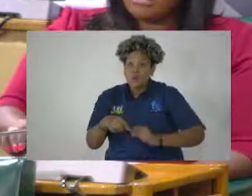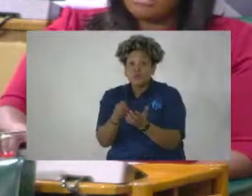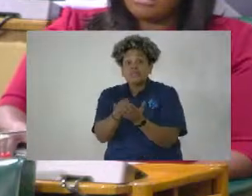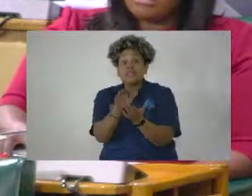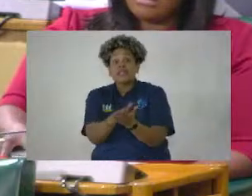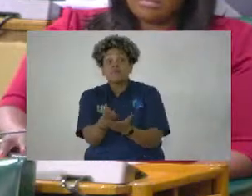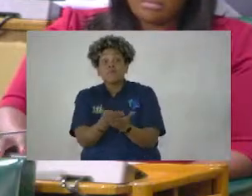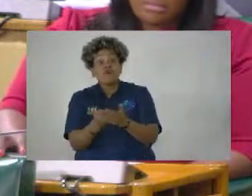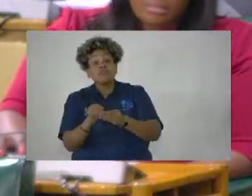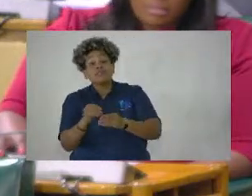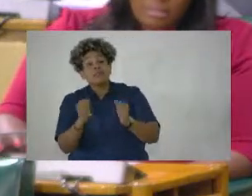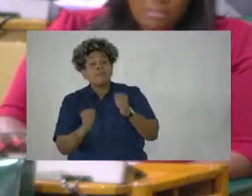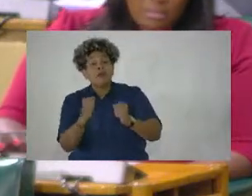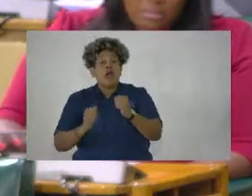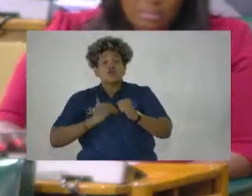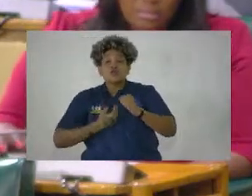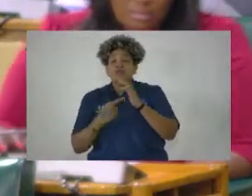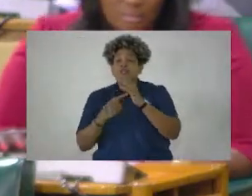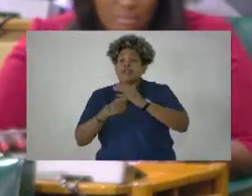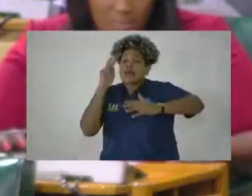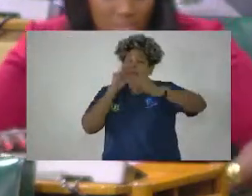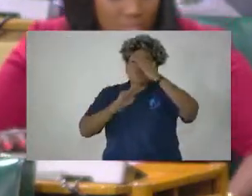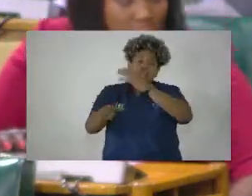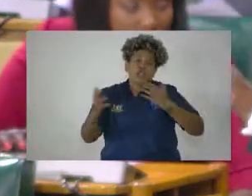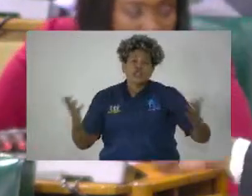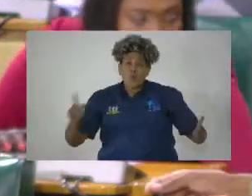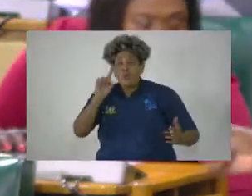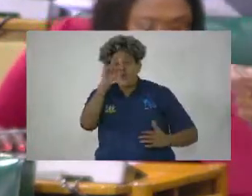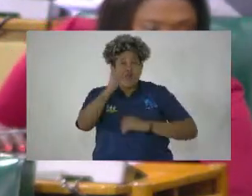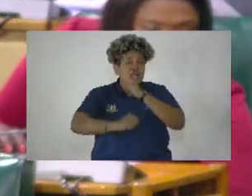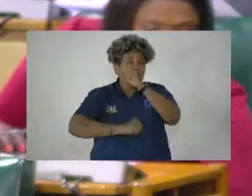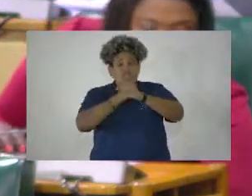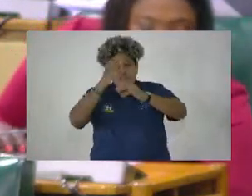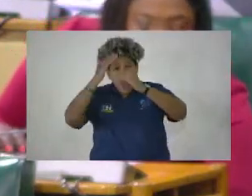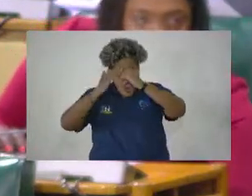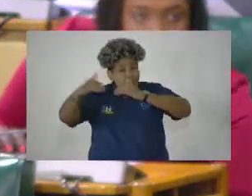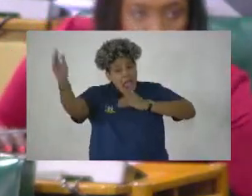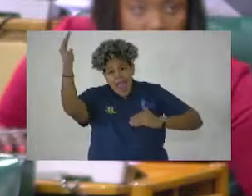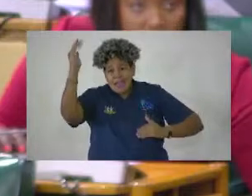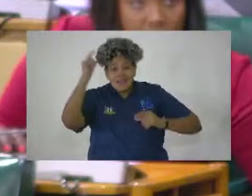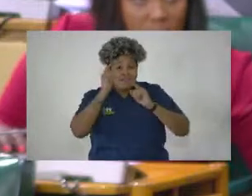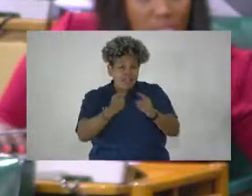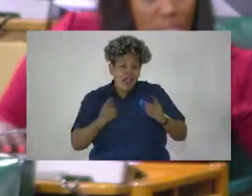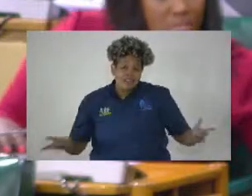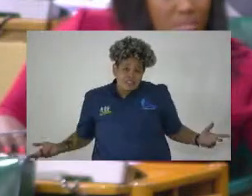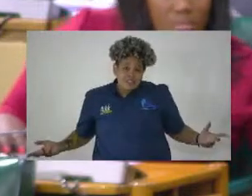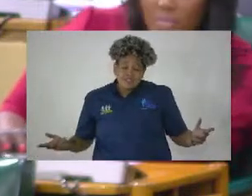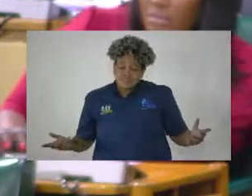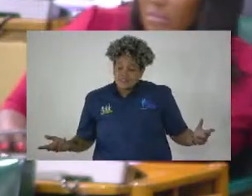March, our debt projections were 1 year ahead of target.